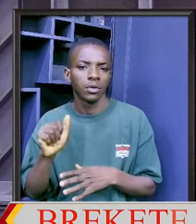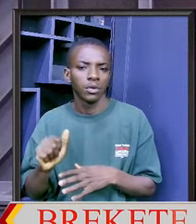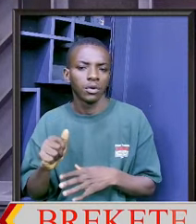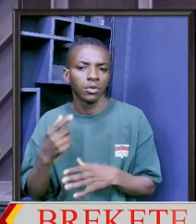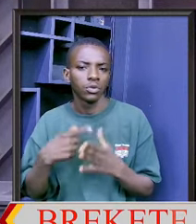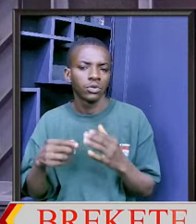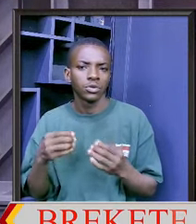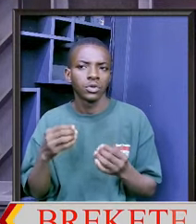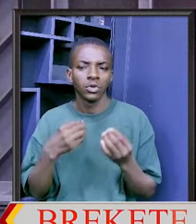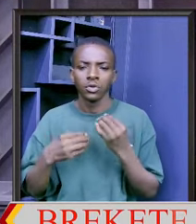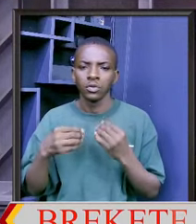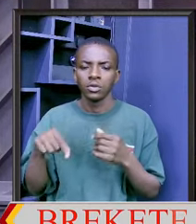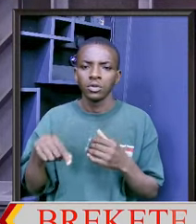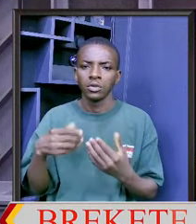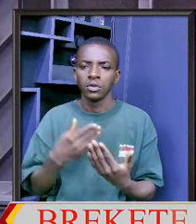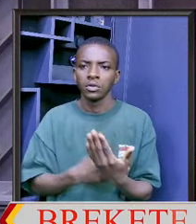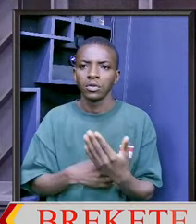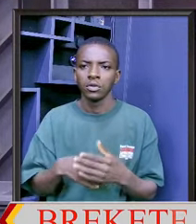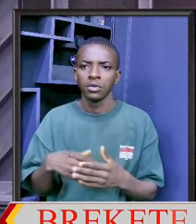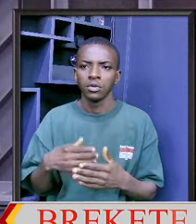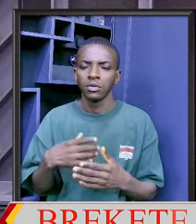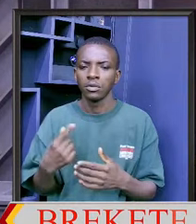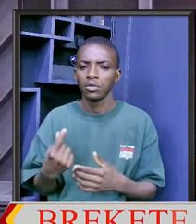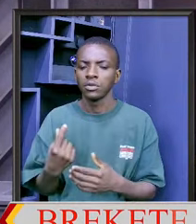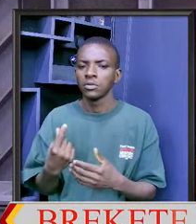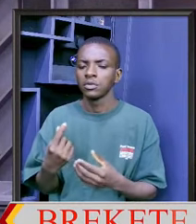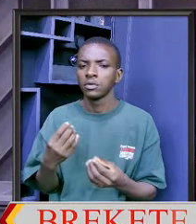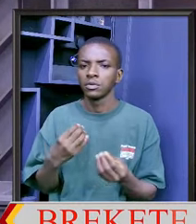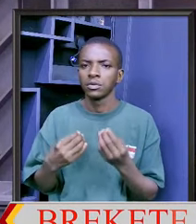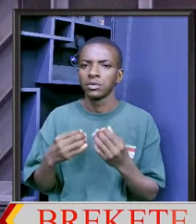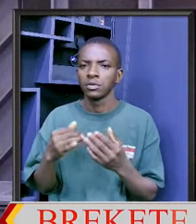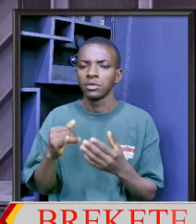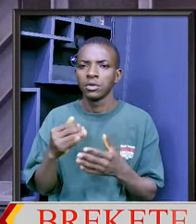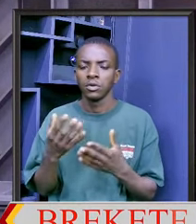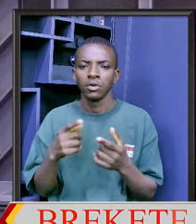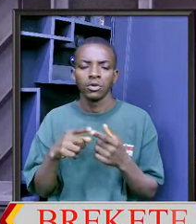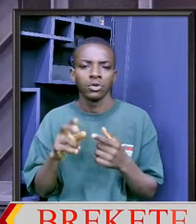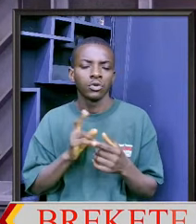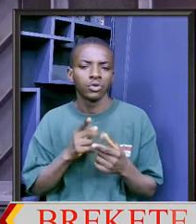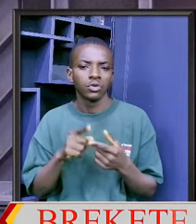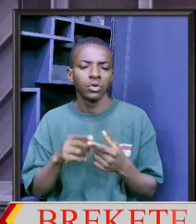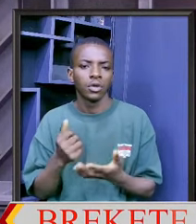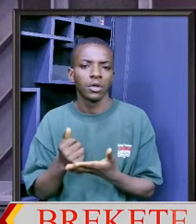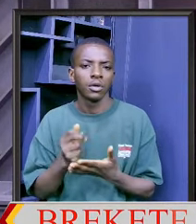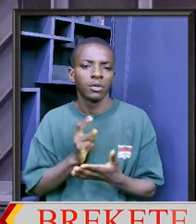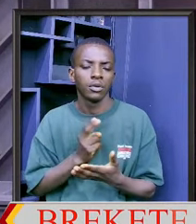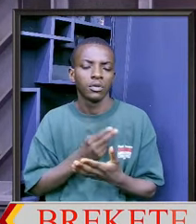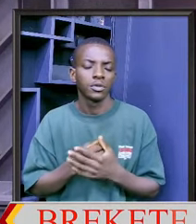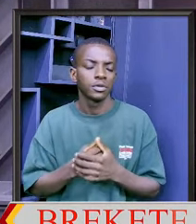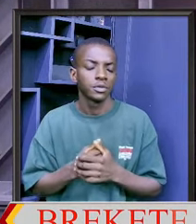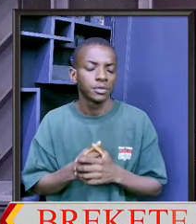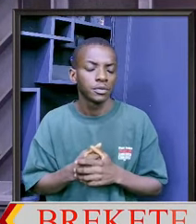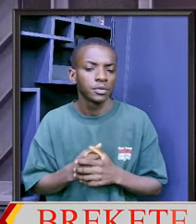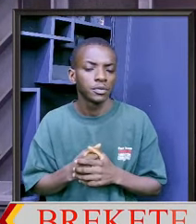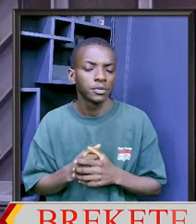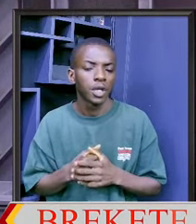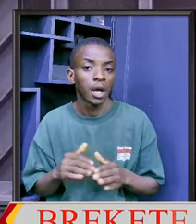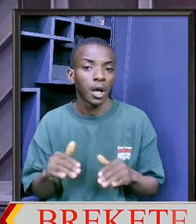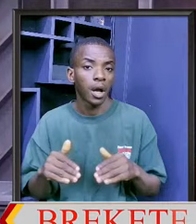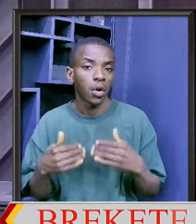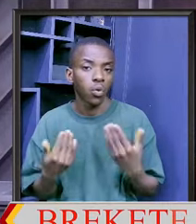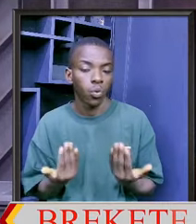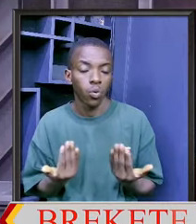contributor, my dear? It's no contributor, sir. I want you to help us. Okay.